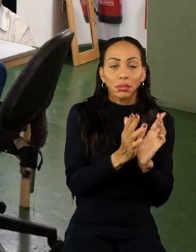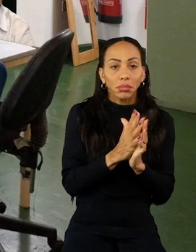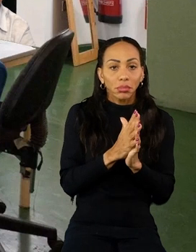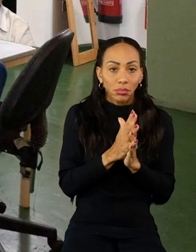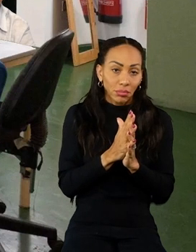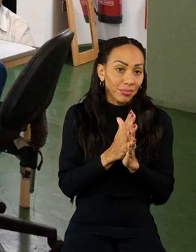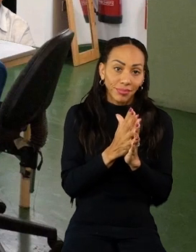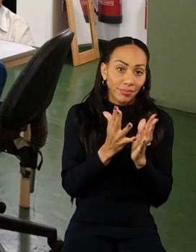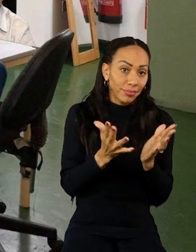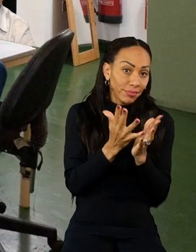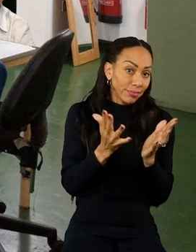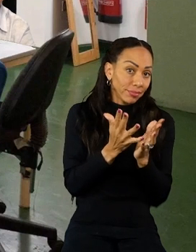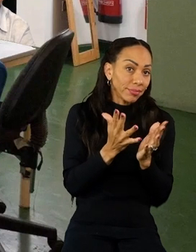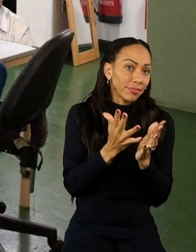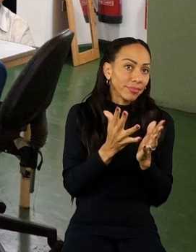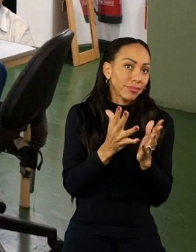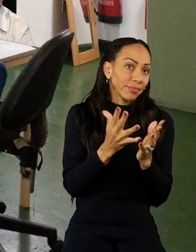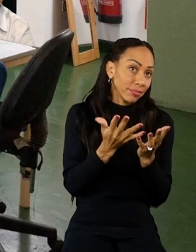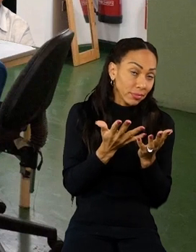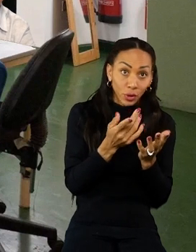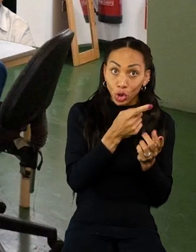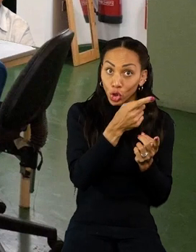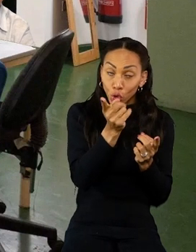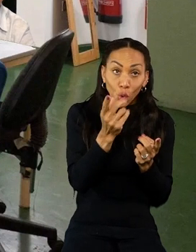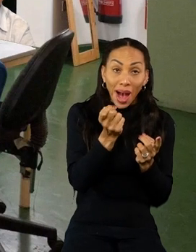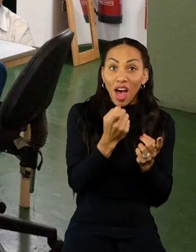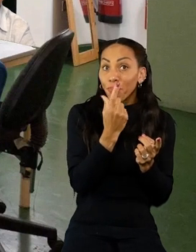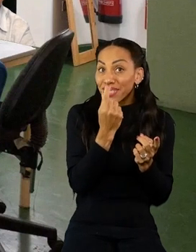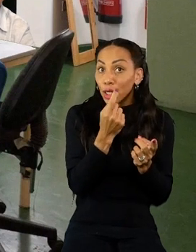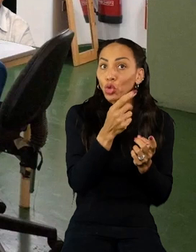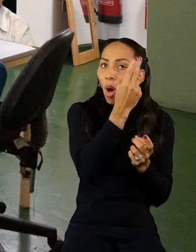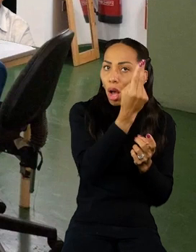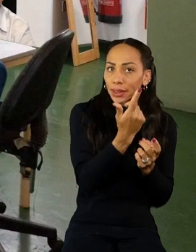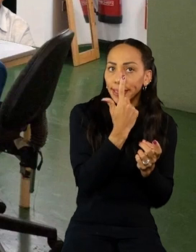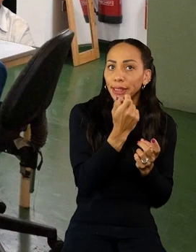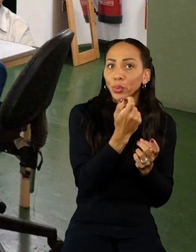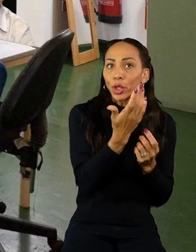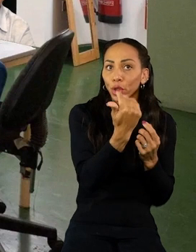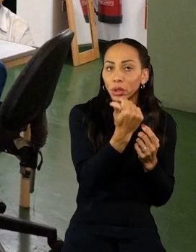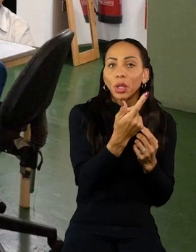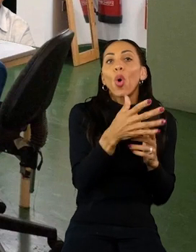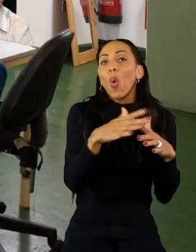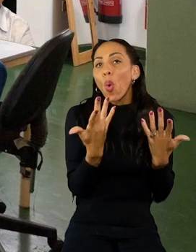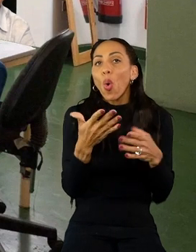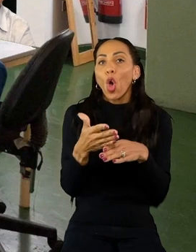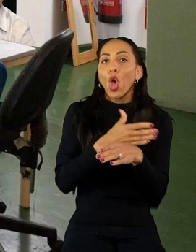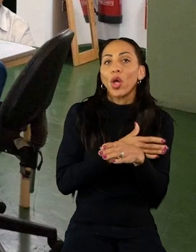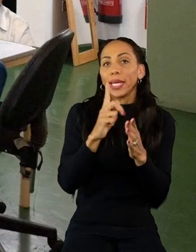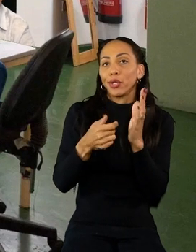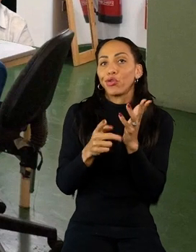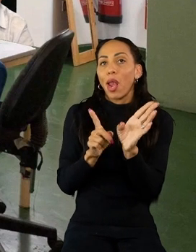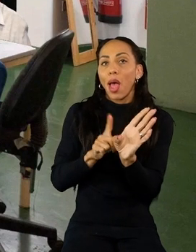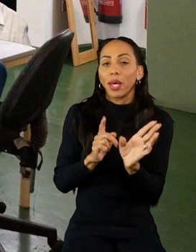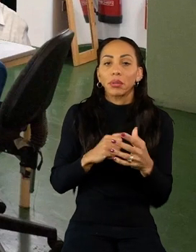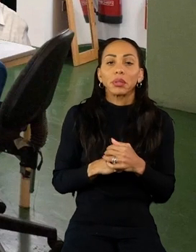So anything up until the 20th, just over a week, I would have. If there's anything you could try and, if you've got